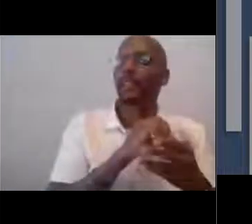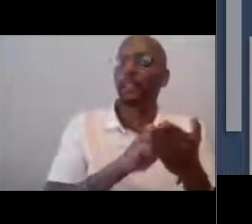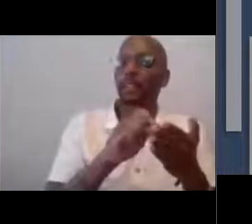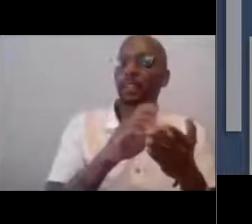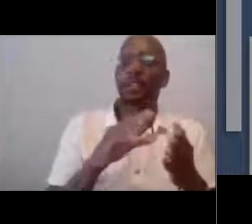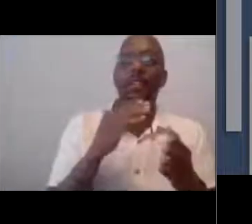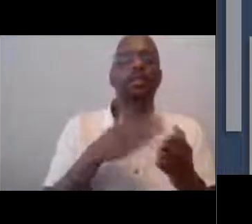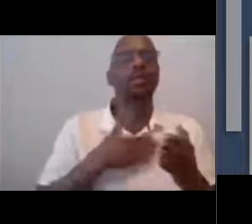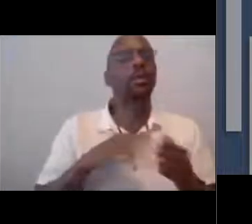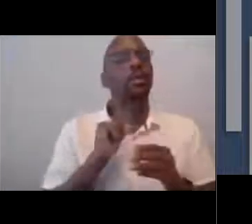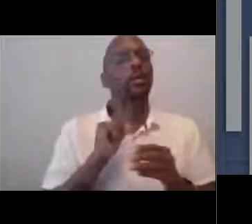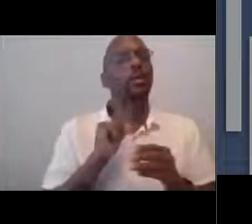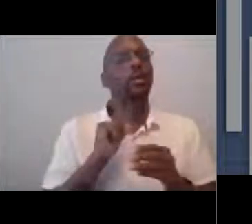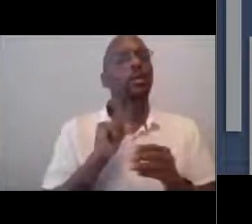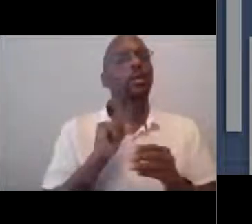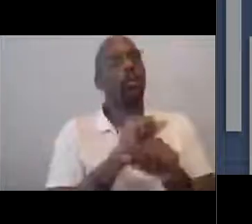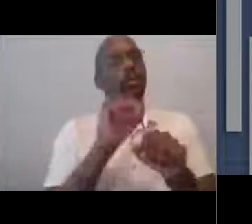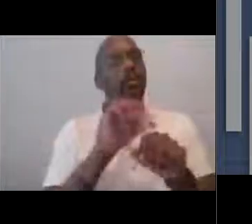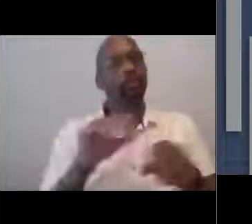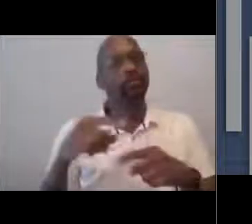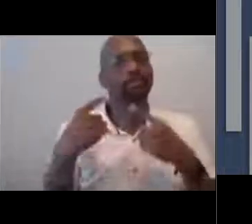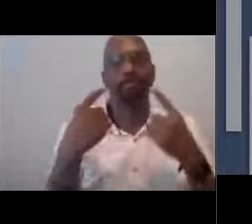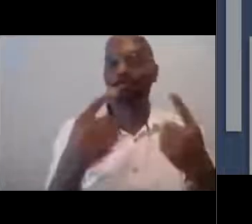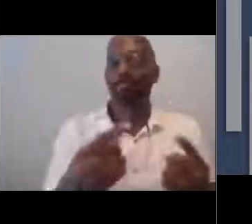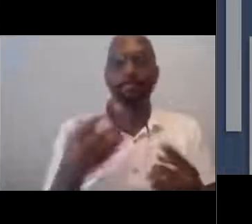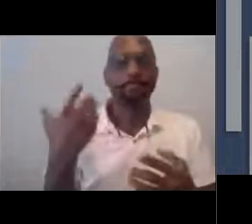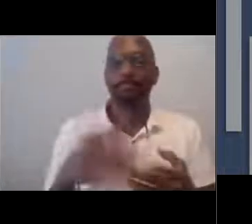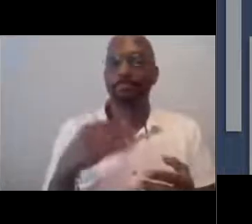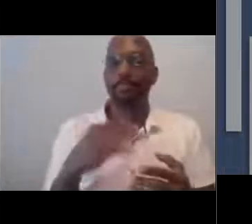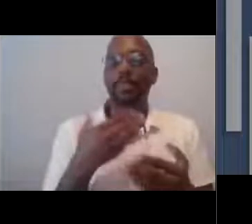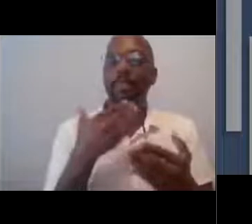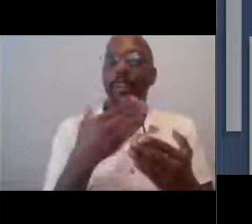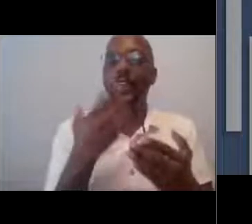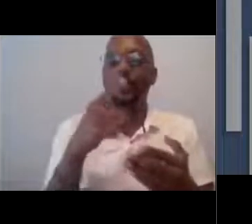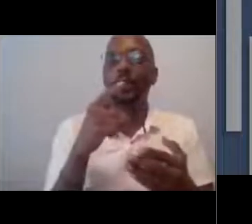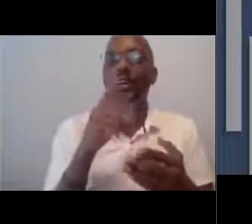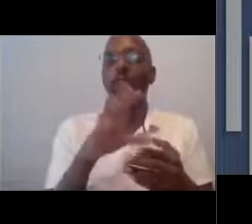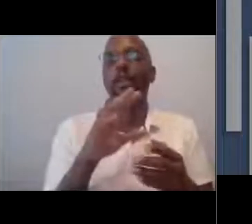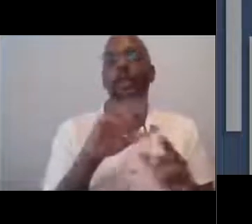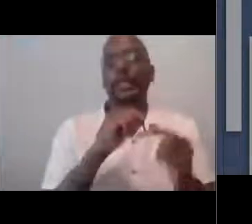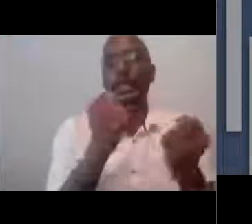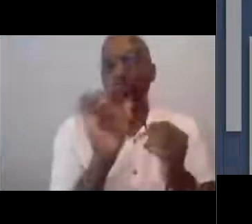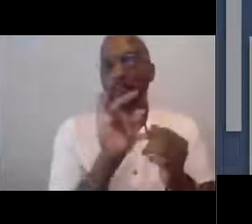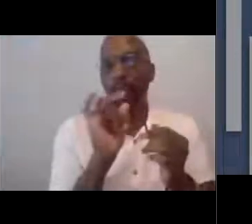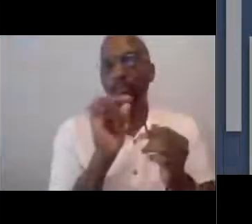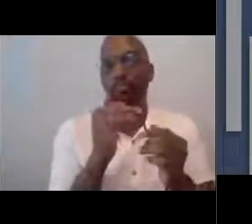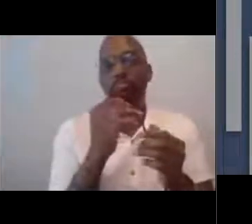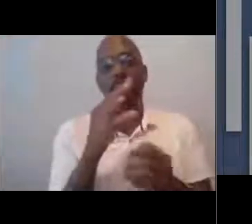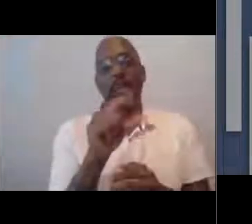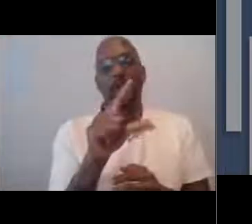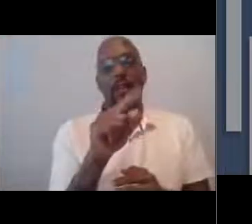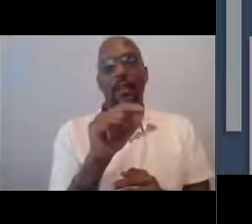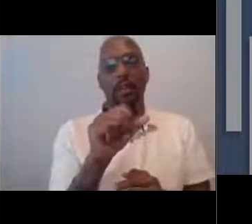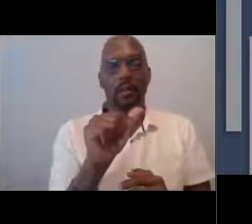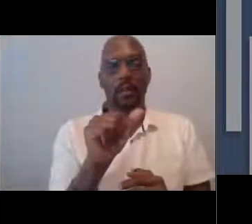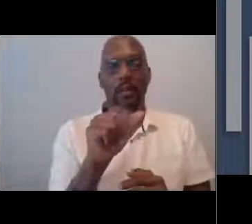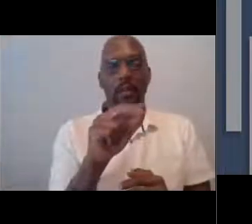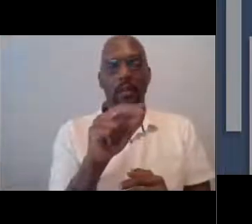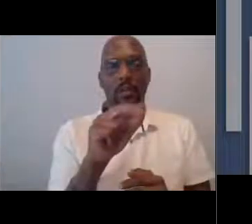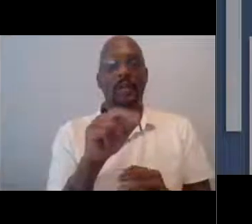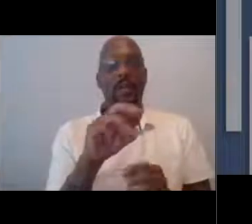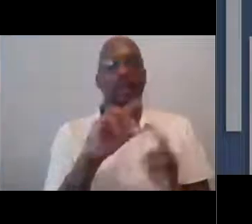doing in DC. Want to thank you and your excellent team at Caltrans, particularly District 11,